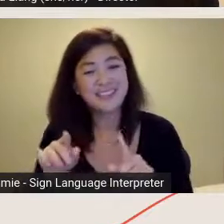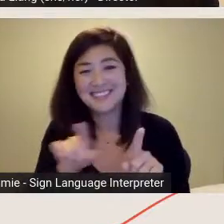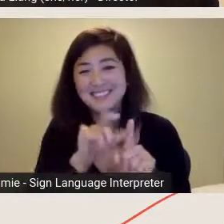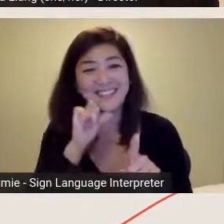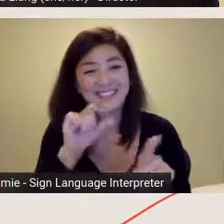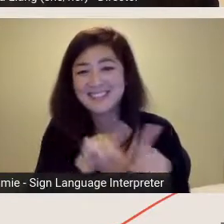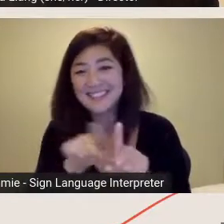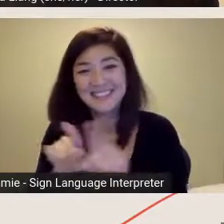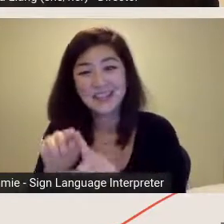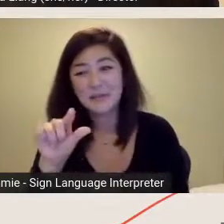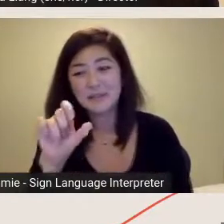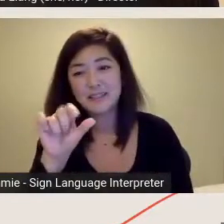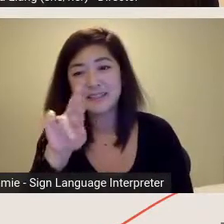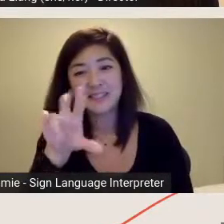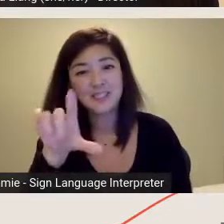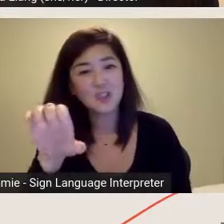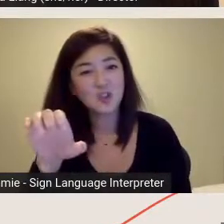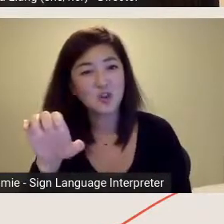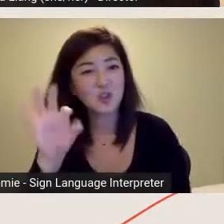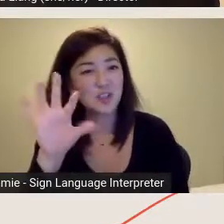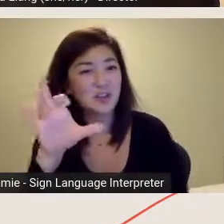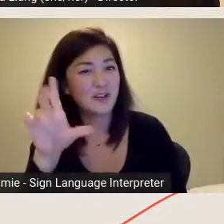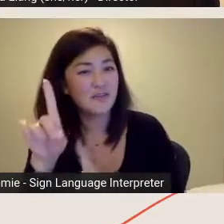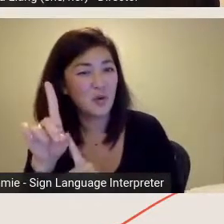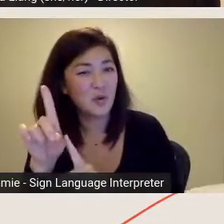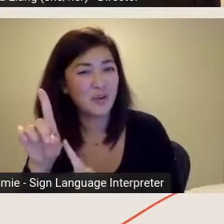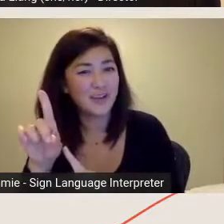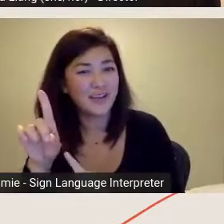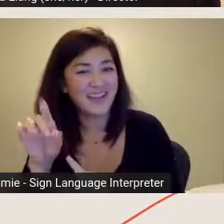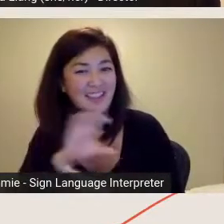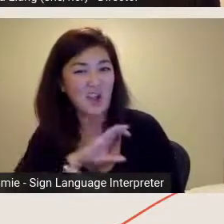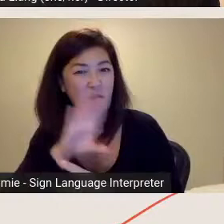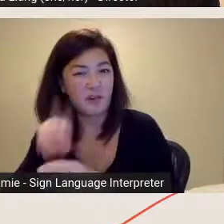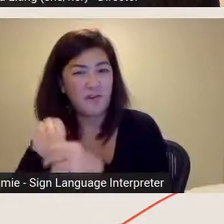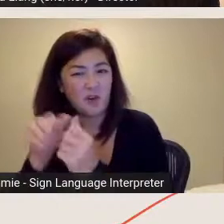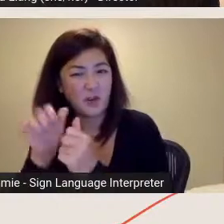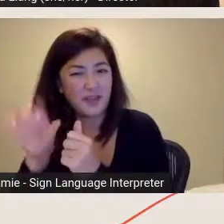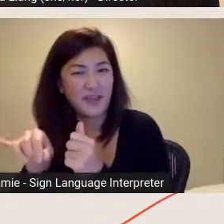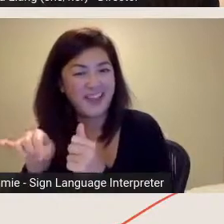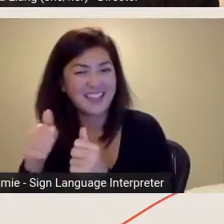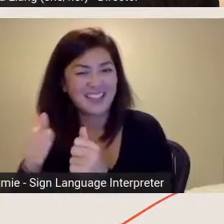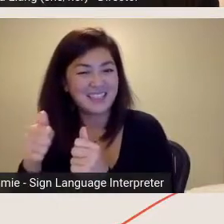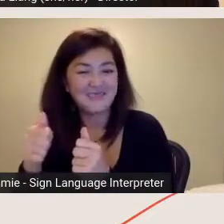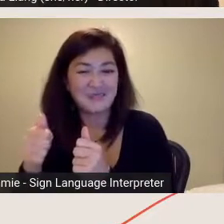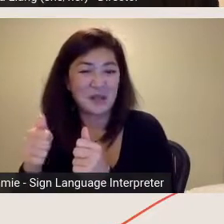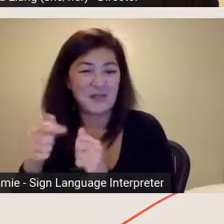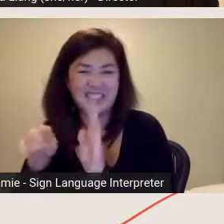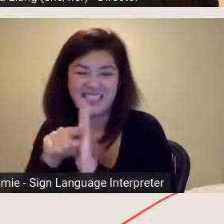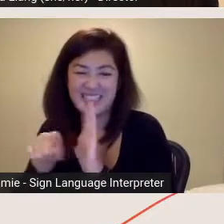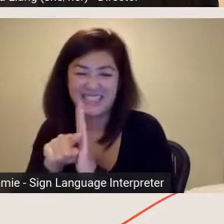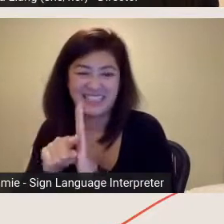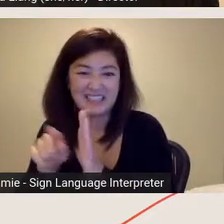of civilian complaints against them. Maybe Jason and Michelle want to weigh in on that a little bit.